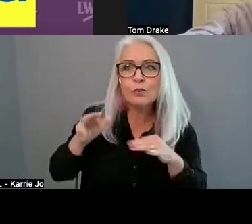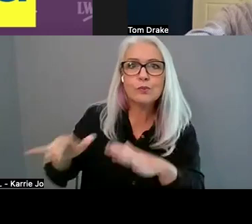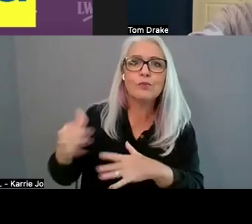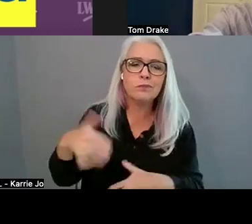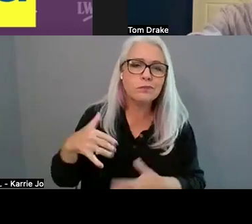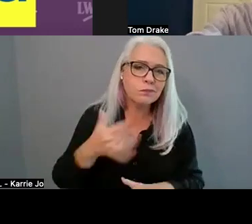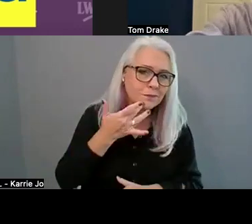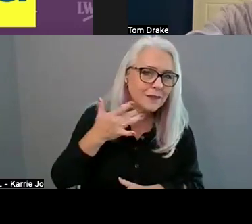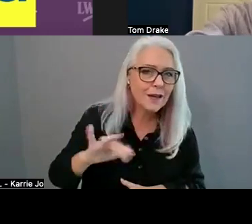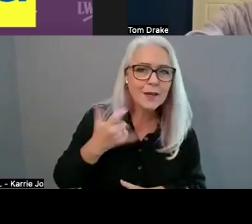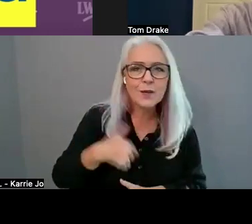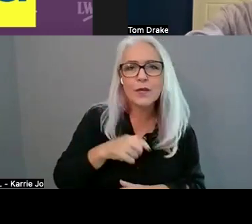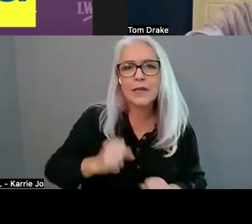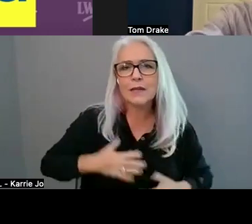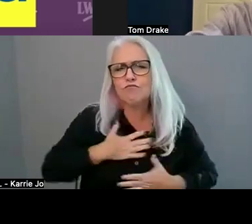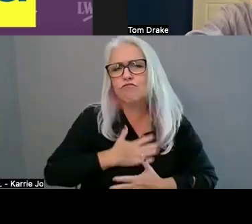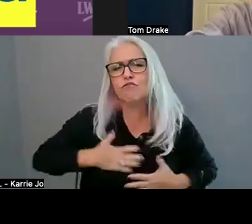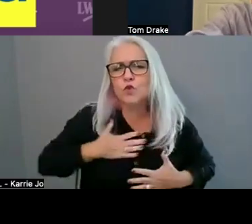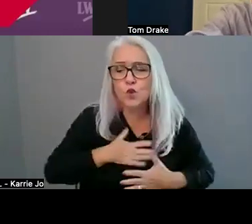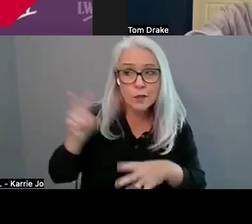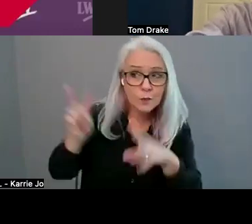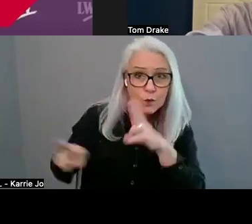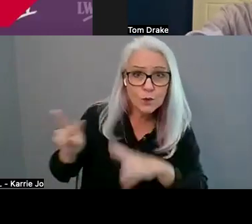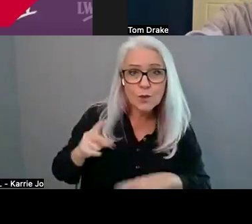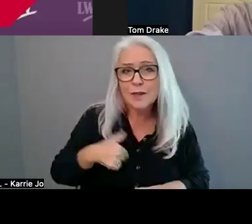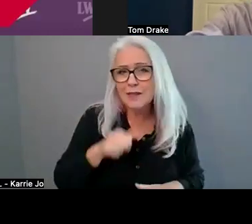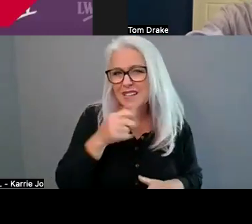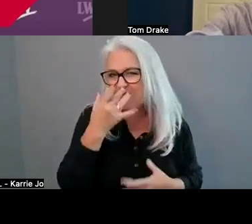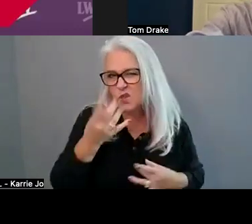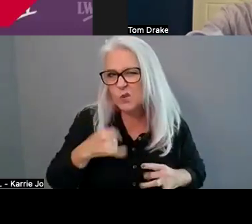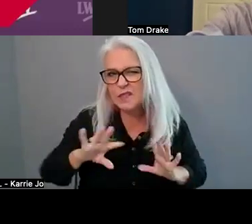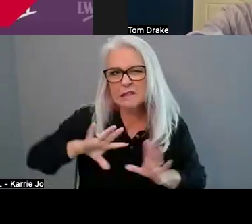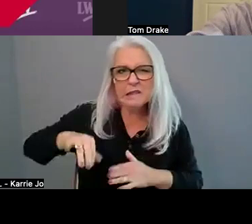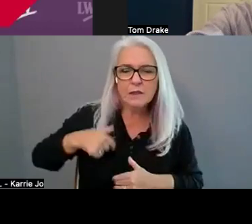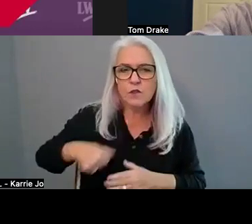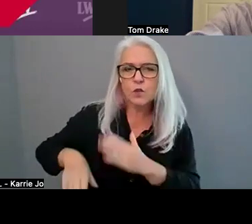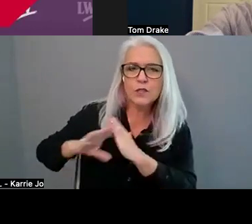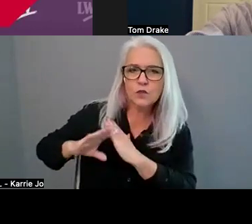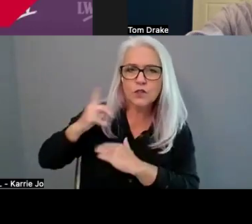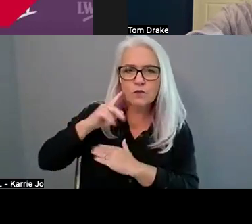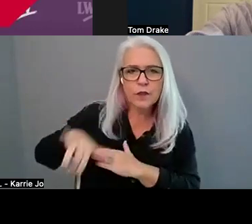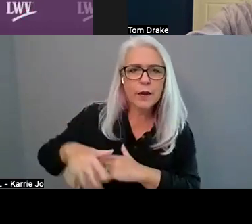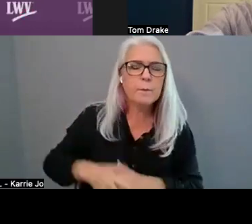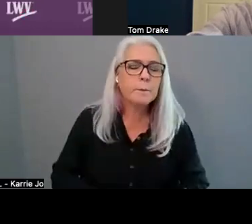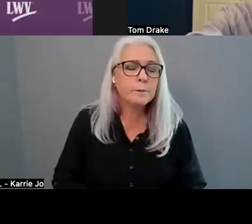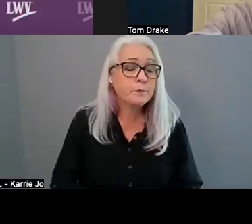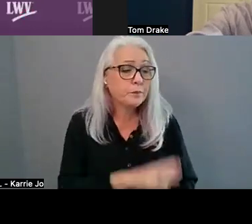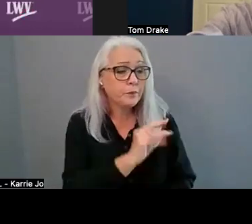be able to enjoy it every day. And I'm not really interested in having too much of a restriction on that. Thank you.